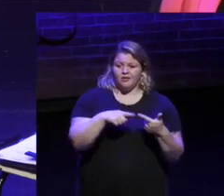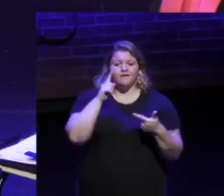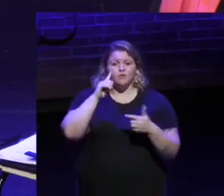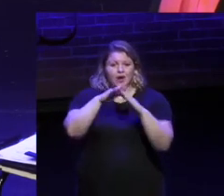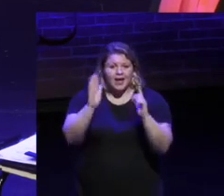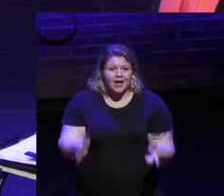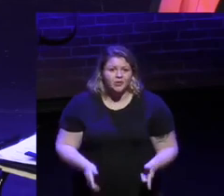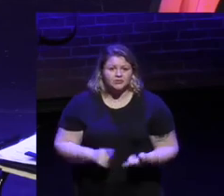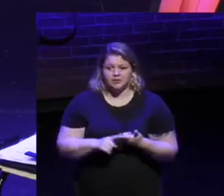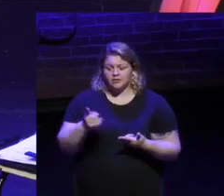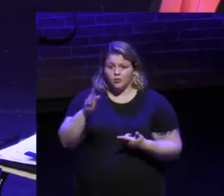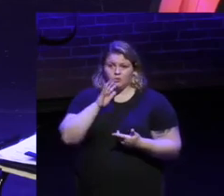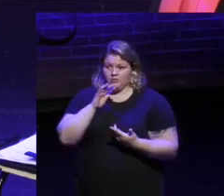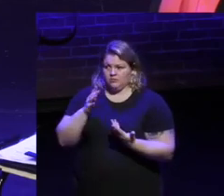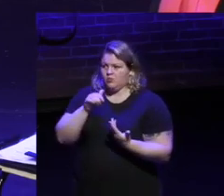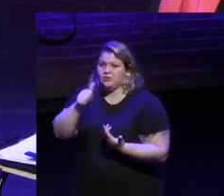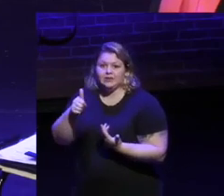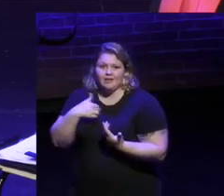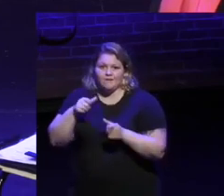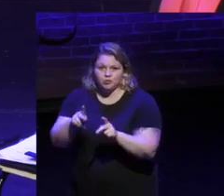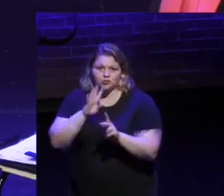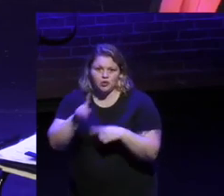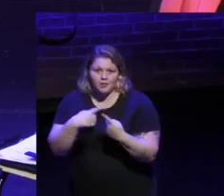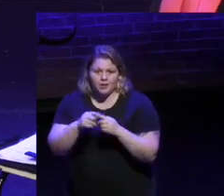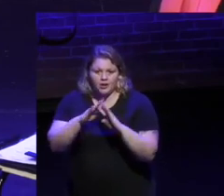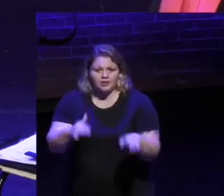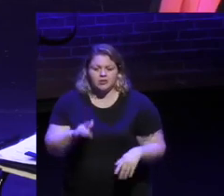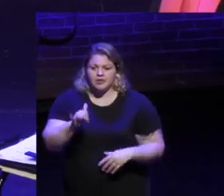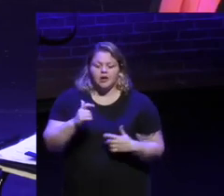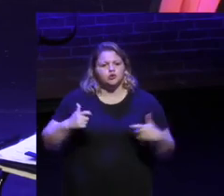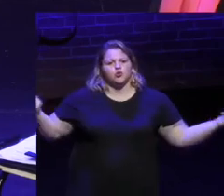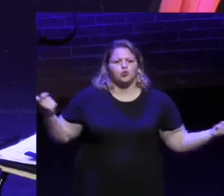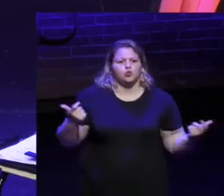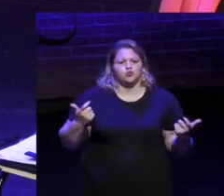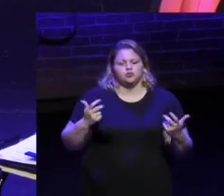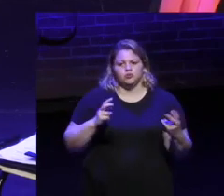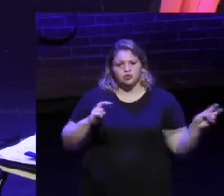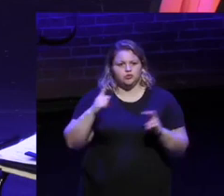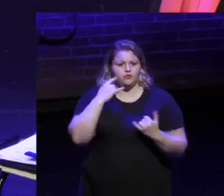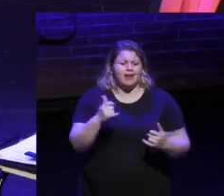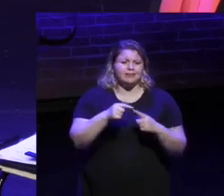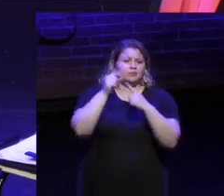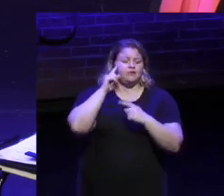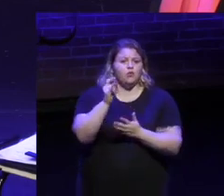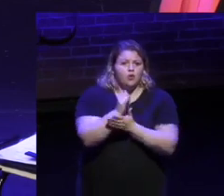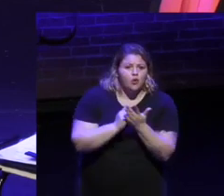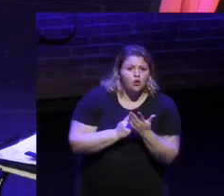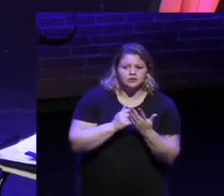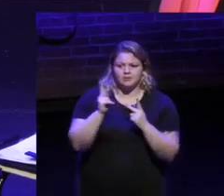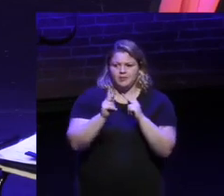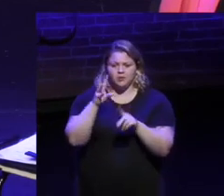our housing. We actually didn't get to talk about housing, which is an acute issue for artists and people in the arts